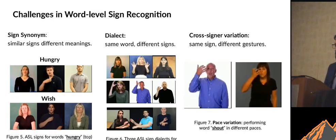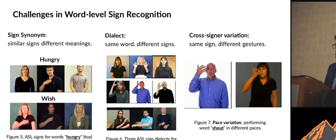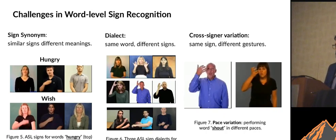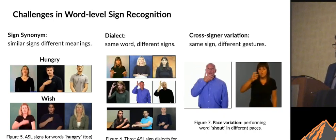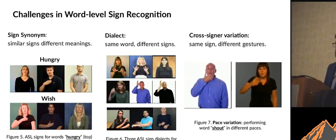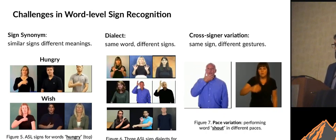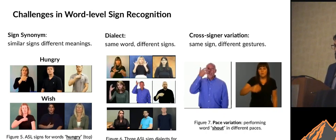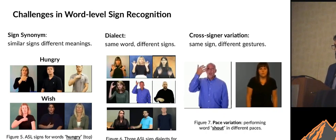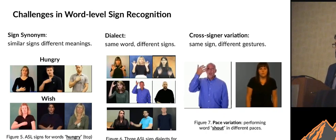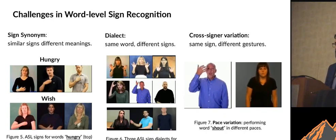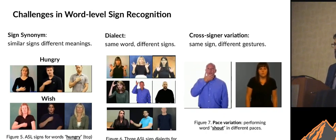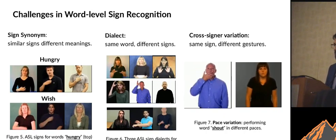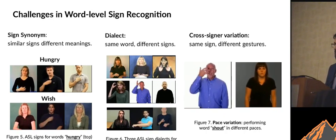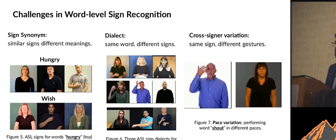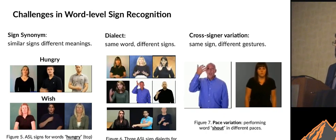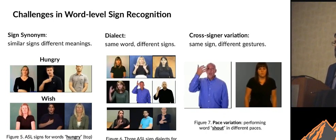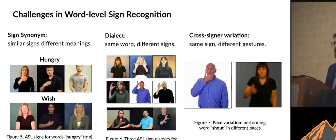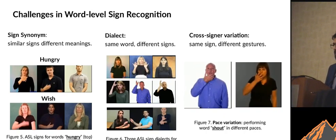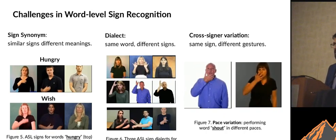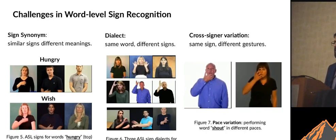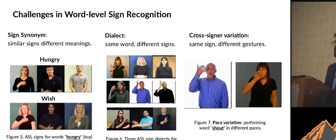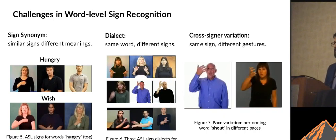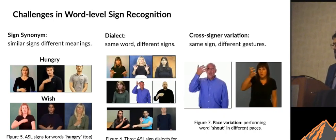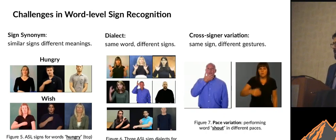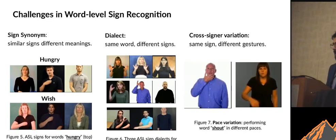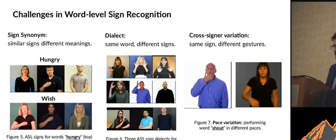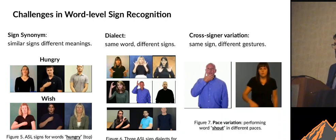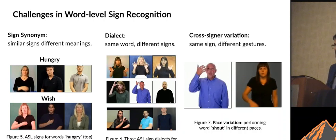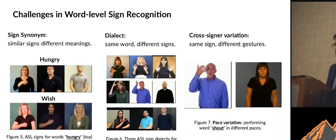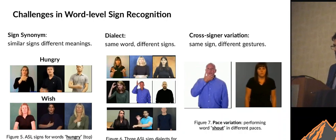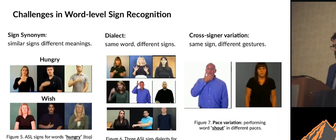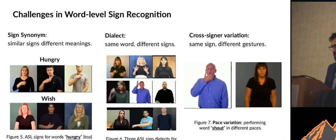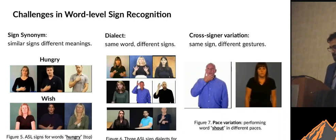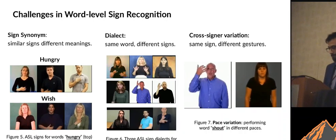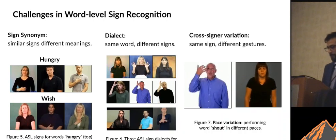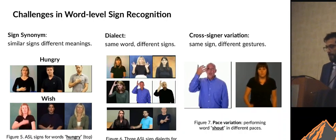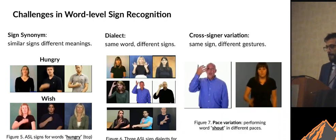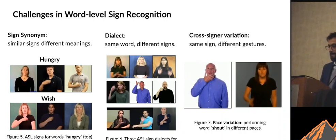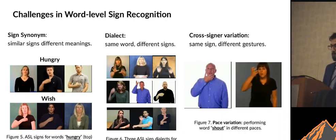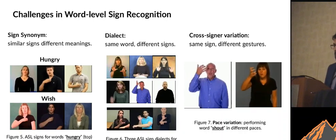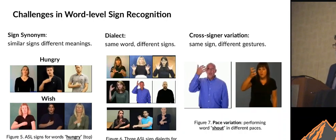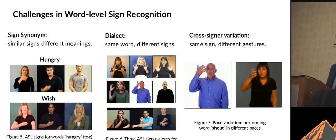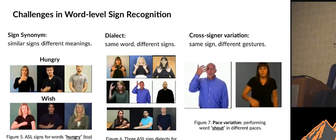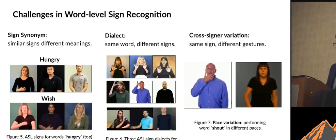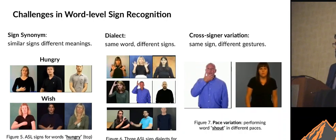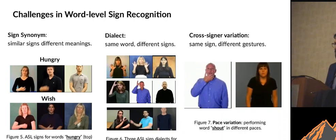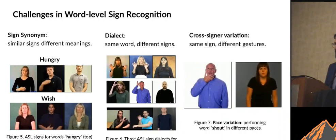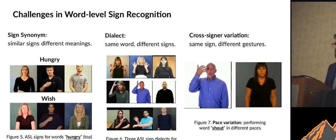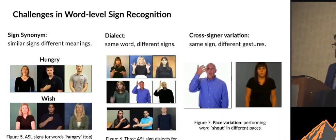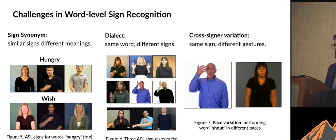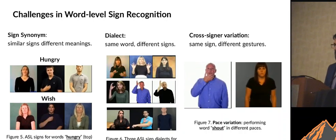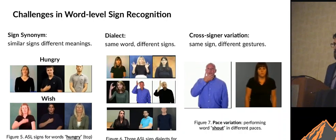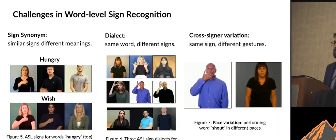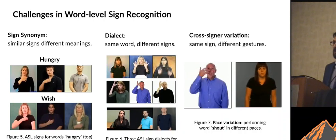regions may perform the same word differently, even all in the same American Sign Language. This phenomena is